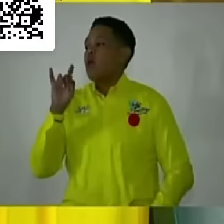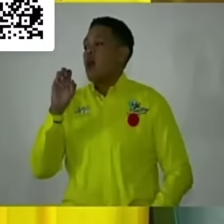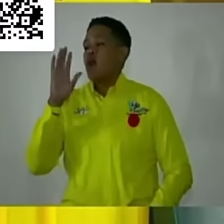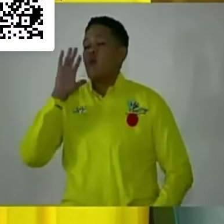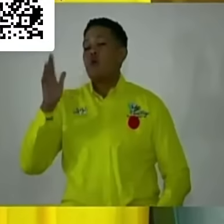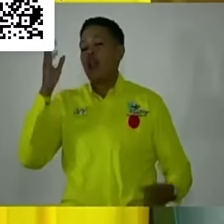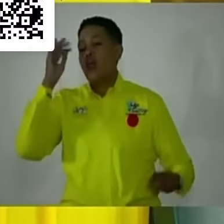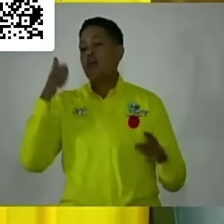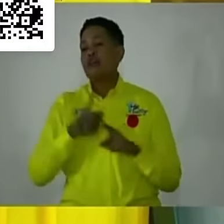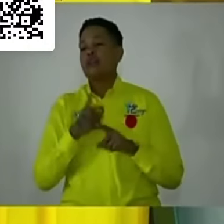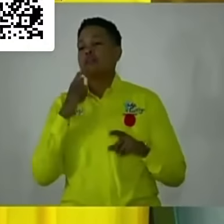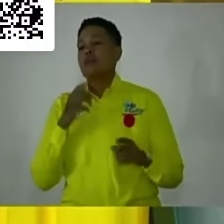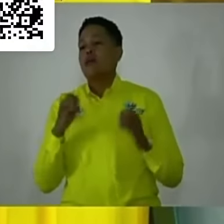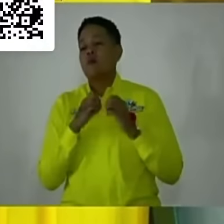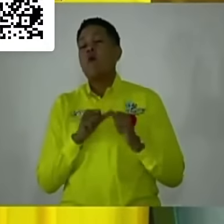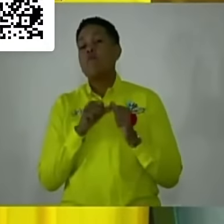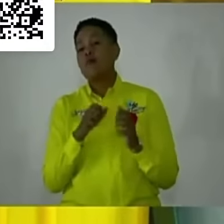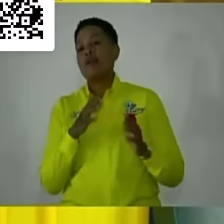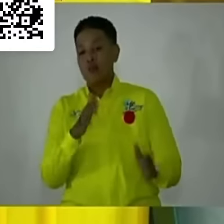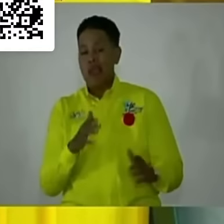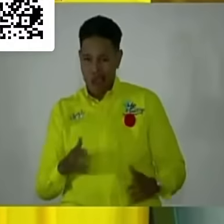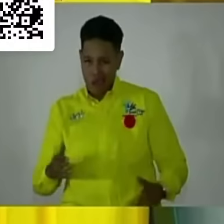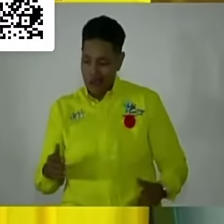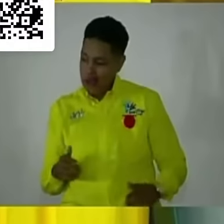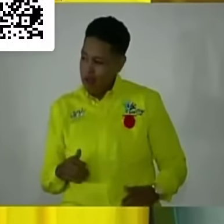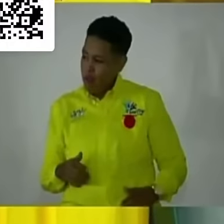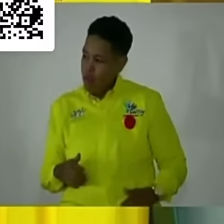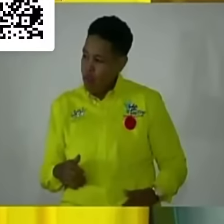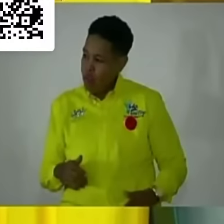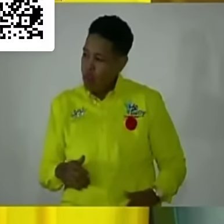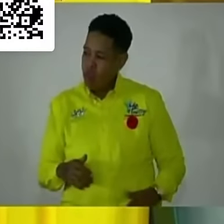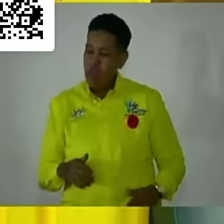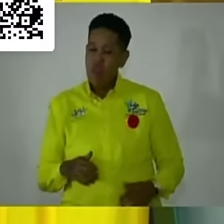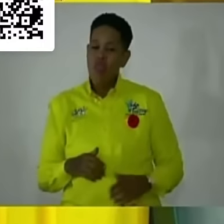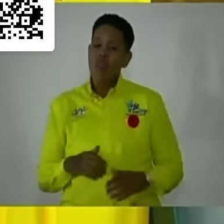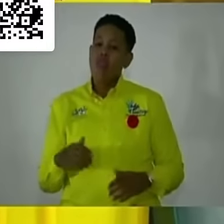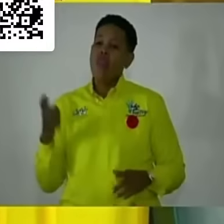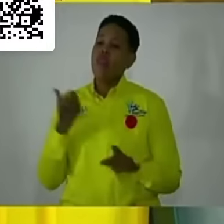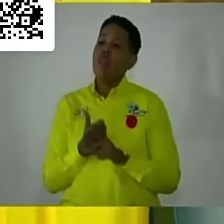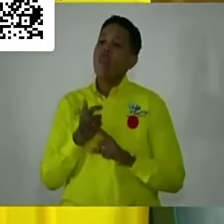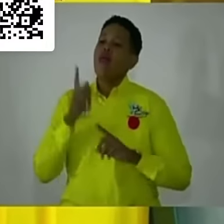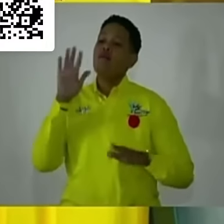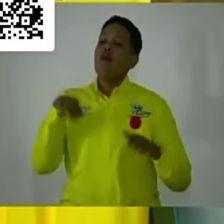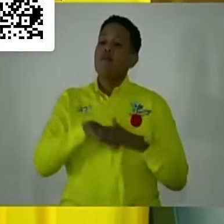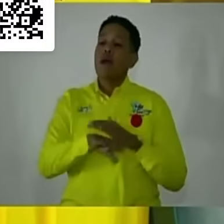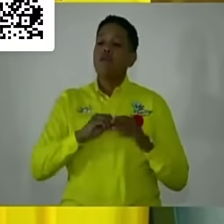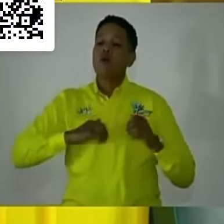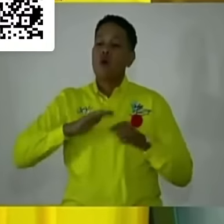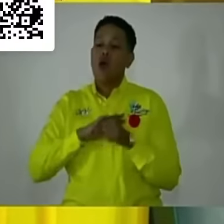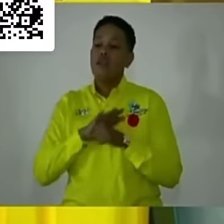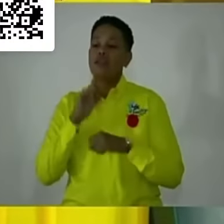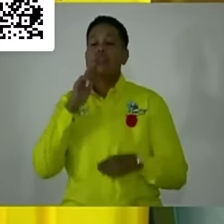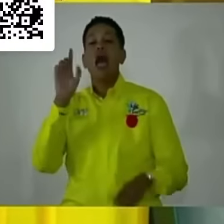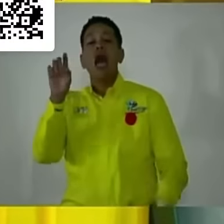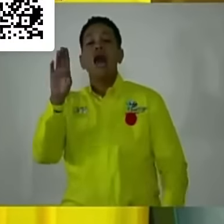consider in a more permanent way to provide for that into our constituencies. So we